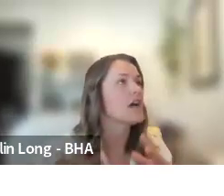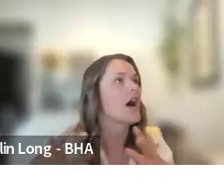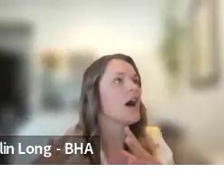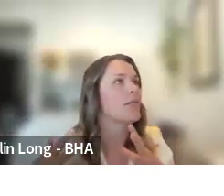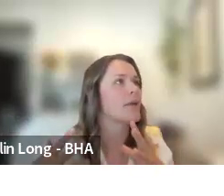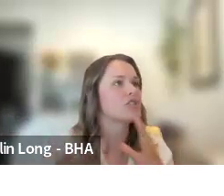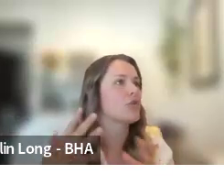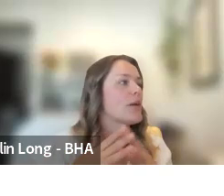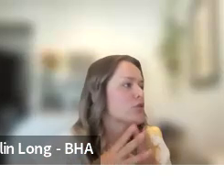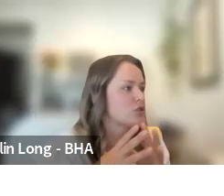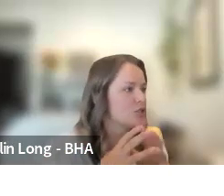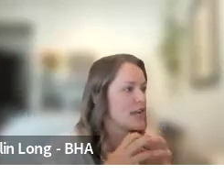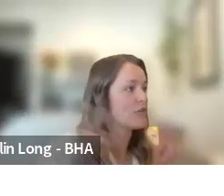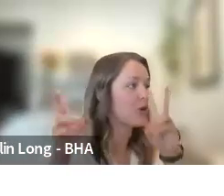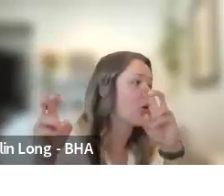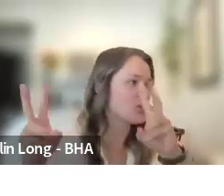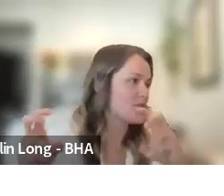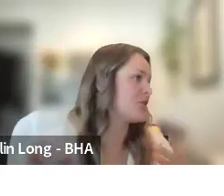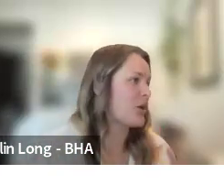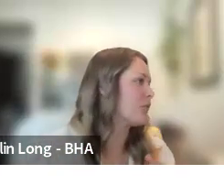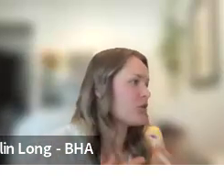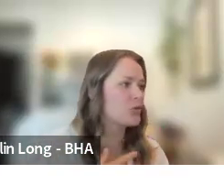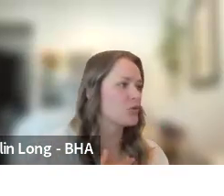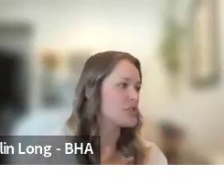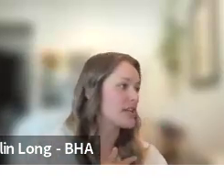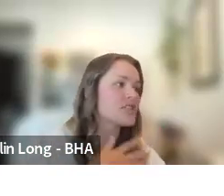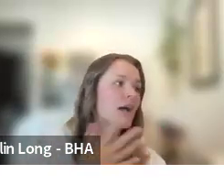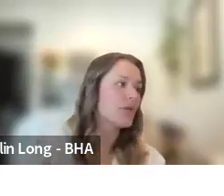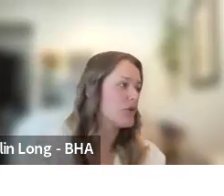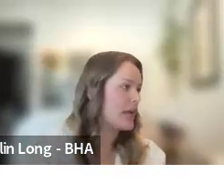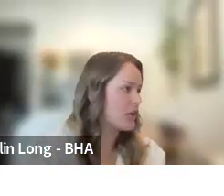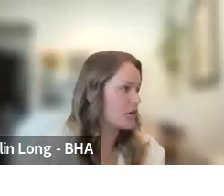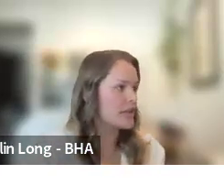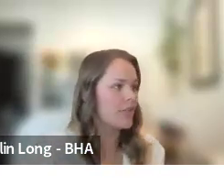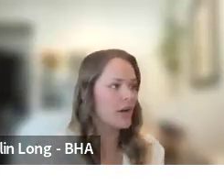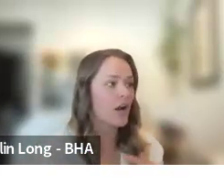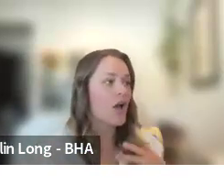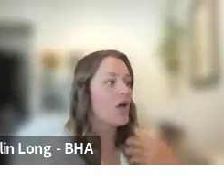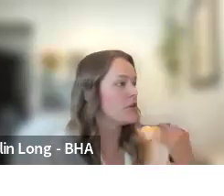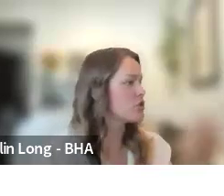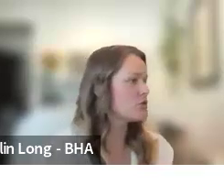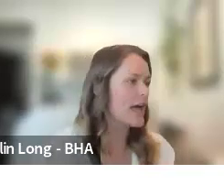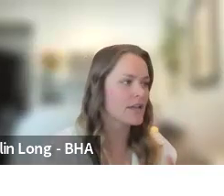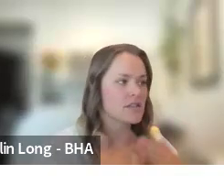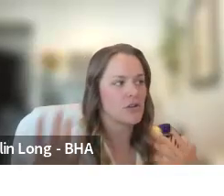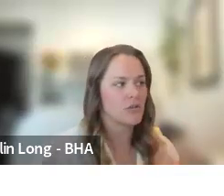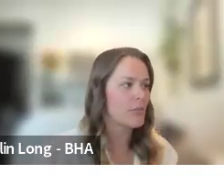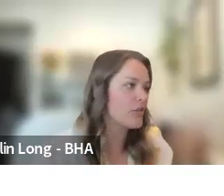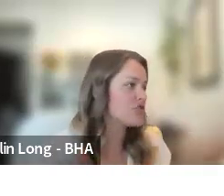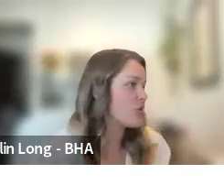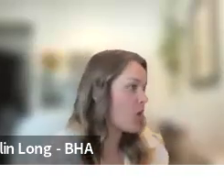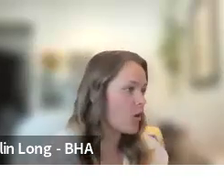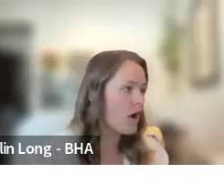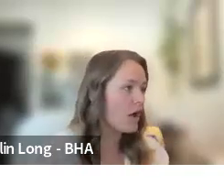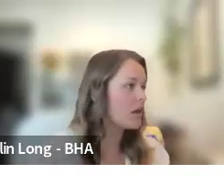We're just, it's for members who just kind of like ghost, who just like stop communicating altogether. There's no text, there's no